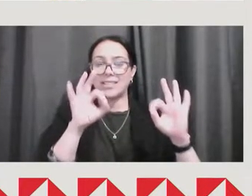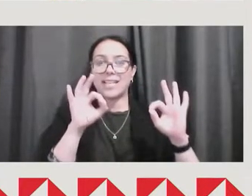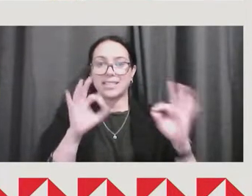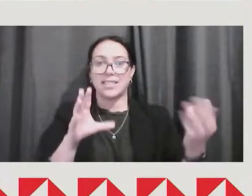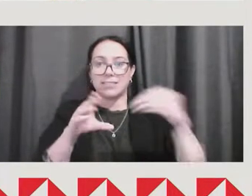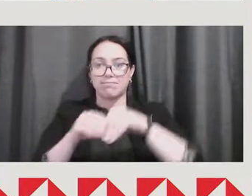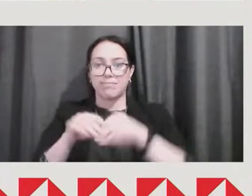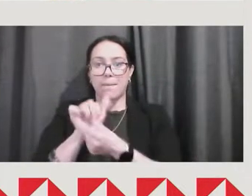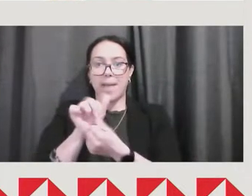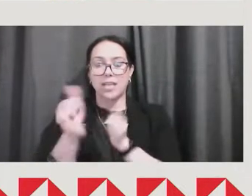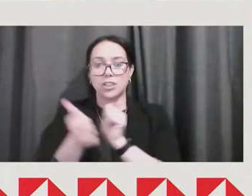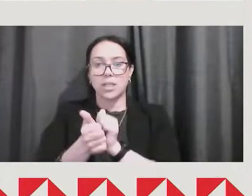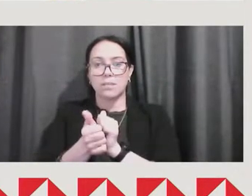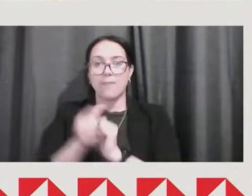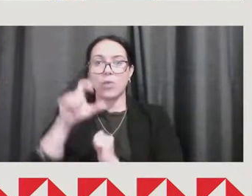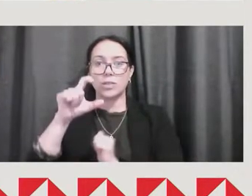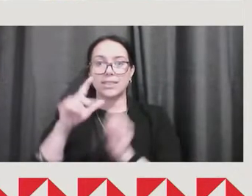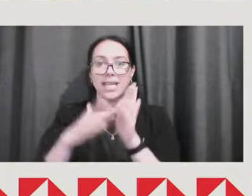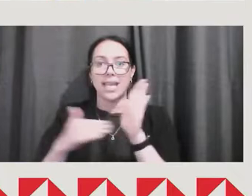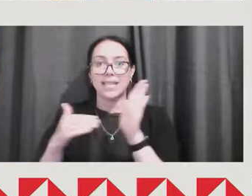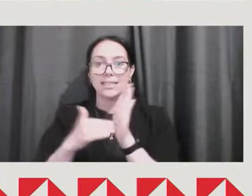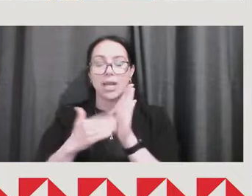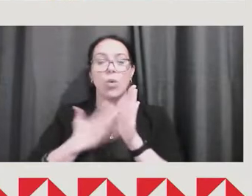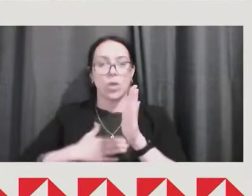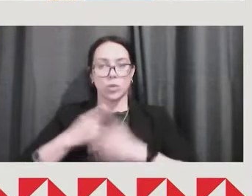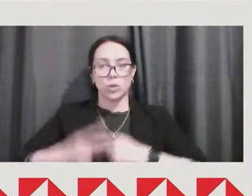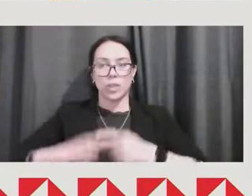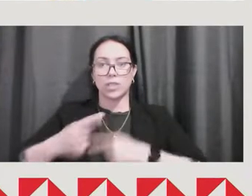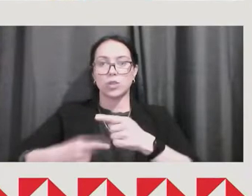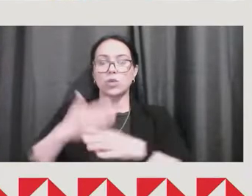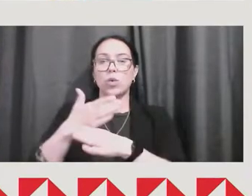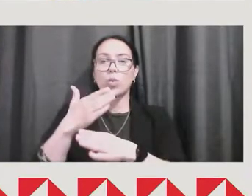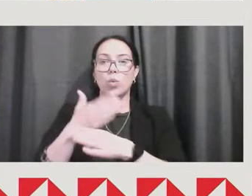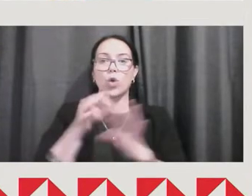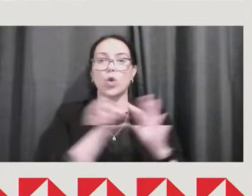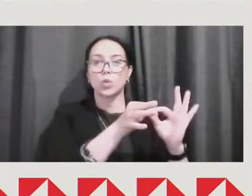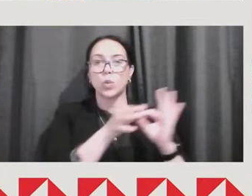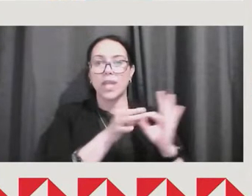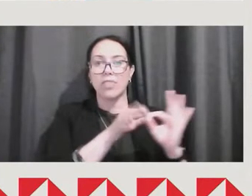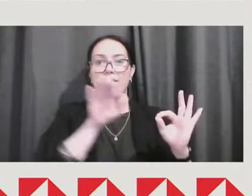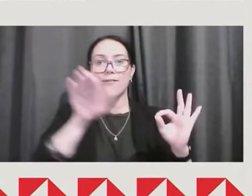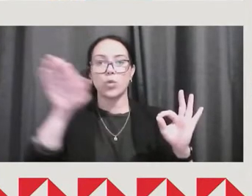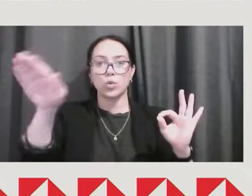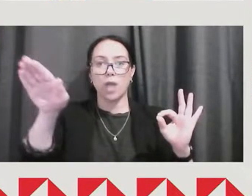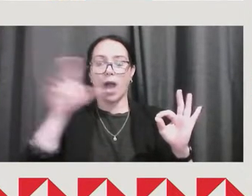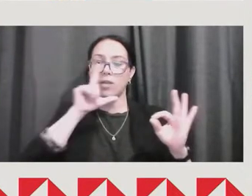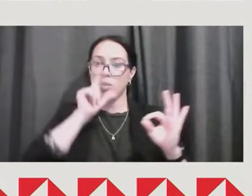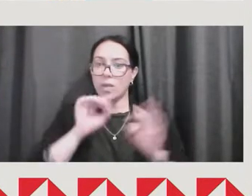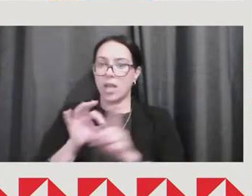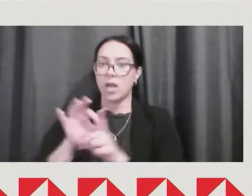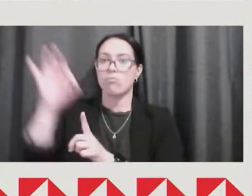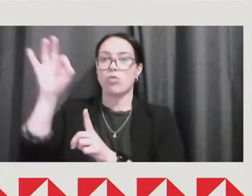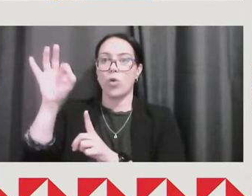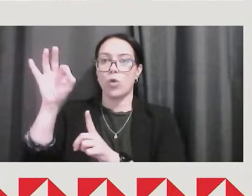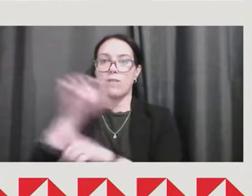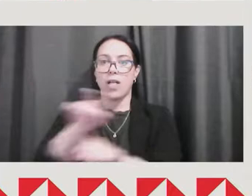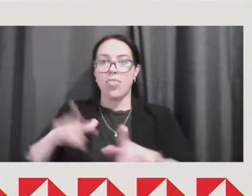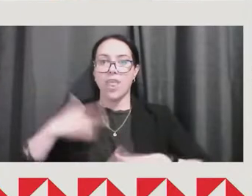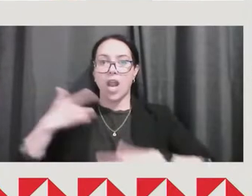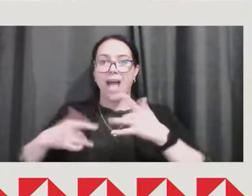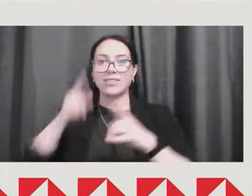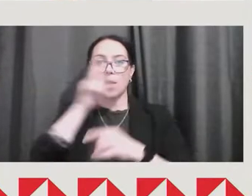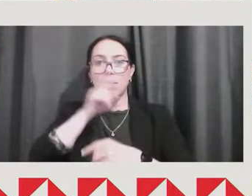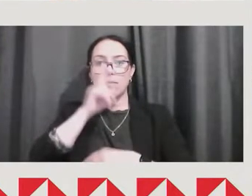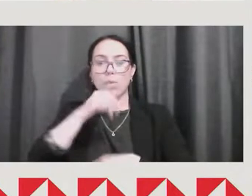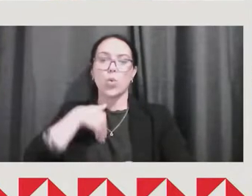continuing to work forward into the future so that we can continue to give voice to the people who need it the most all right